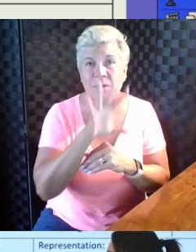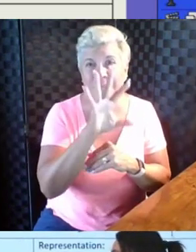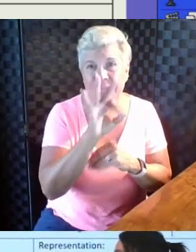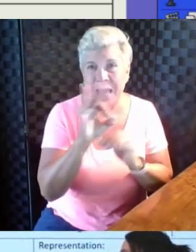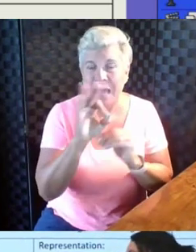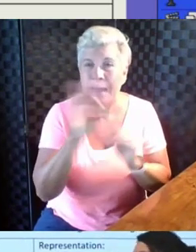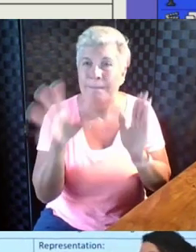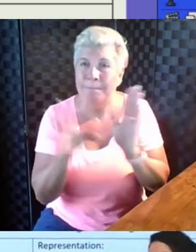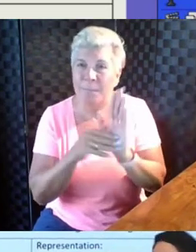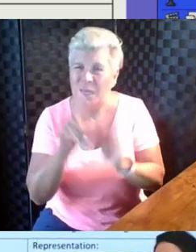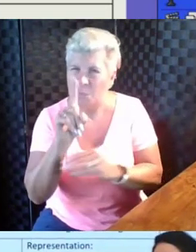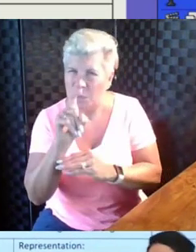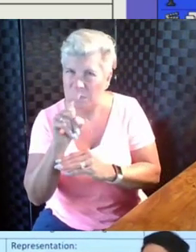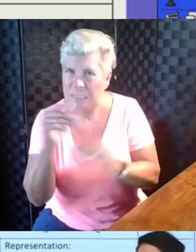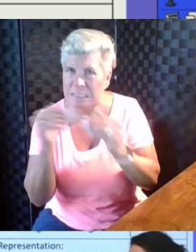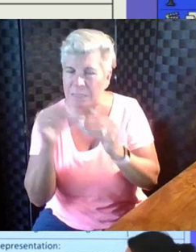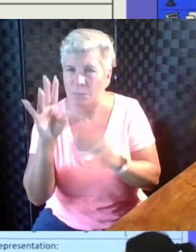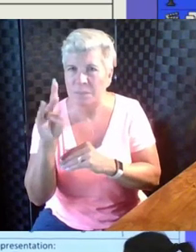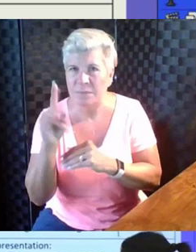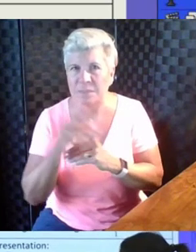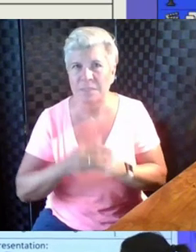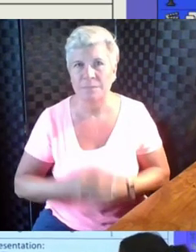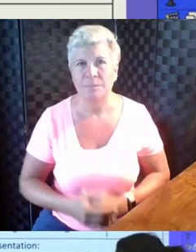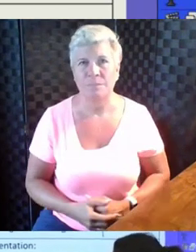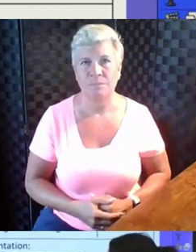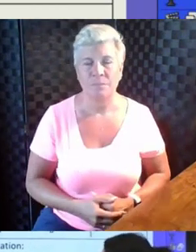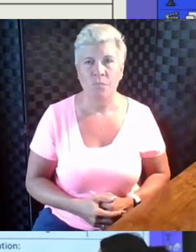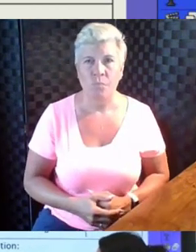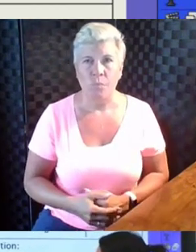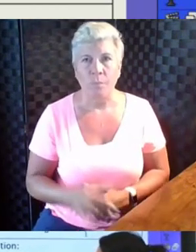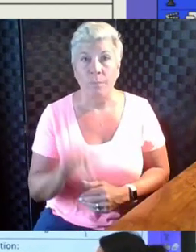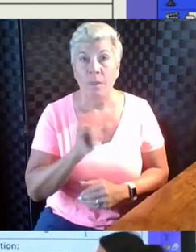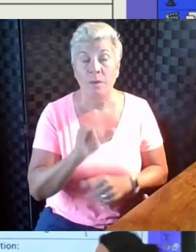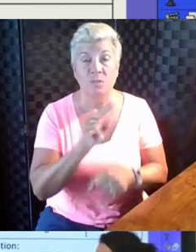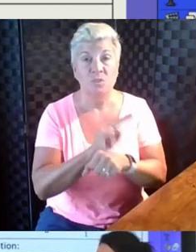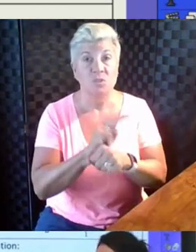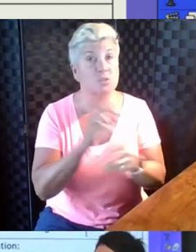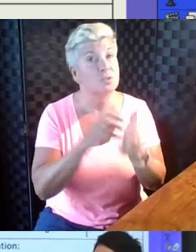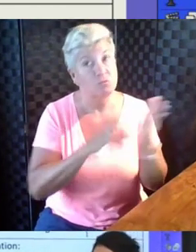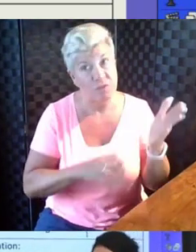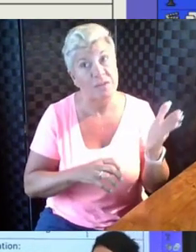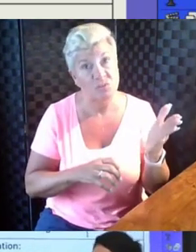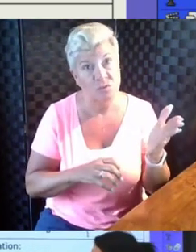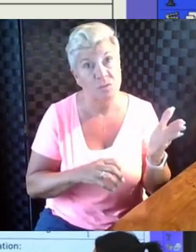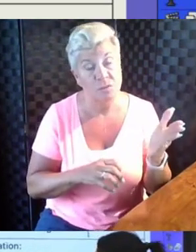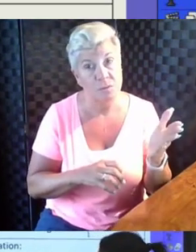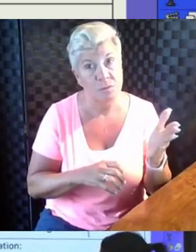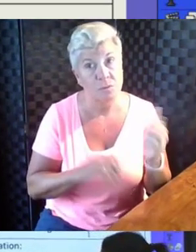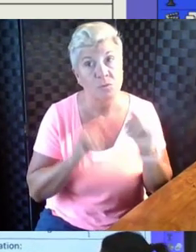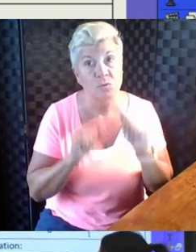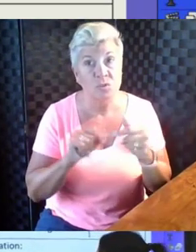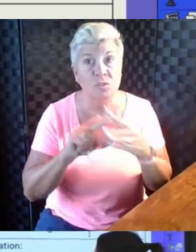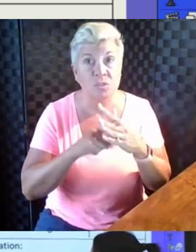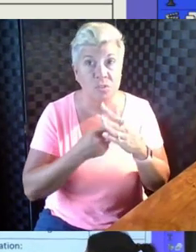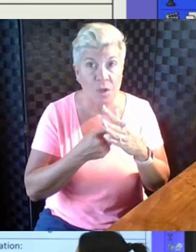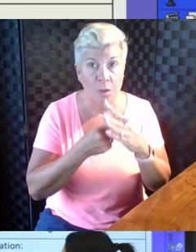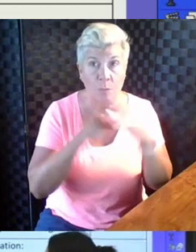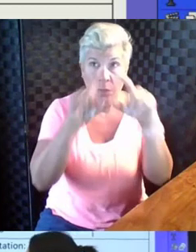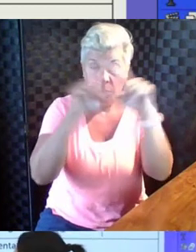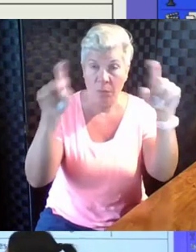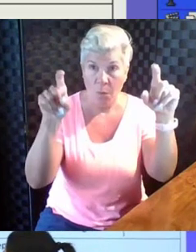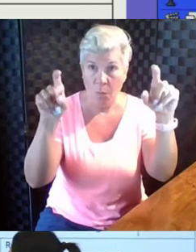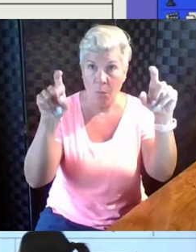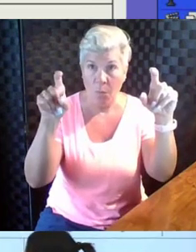plus question mark equals 17. We could also use subtraction. So we could start with our whole that we